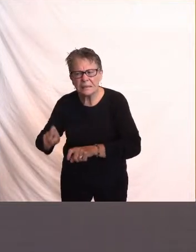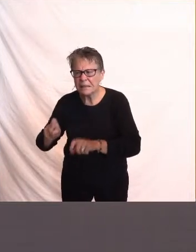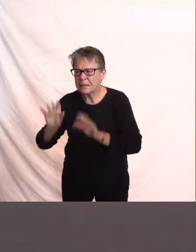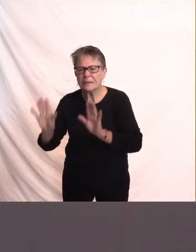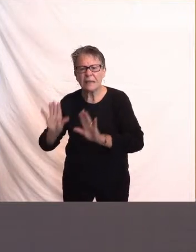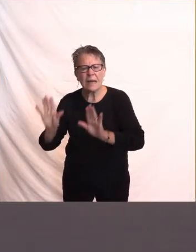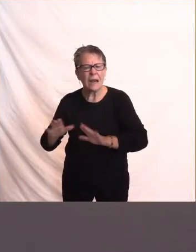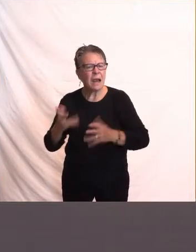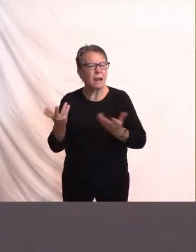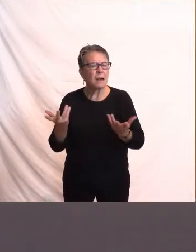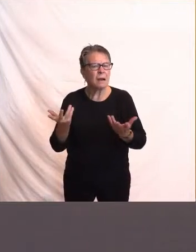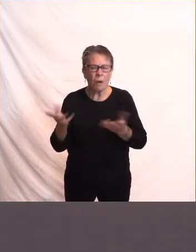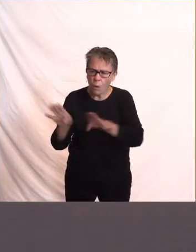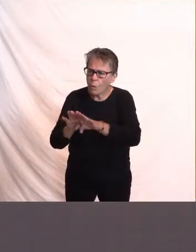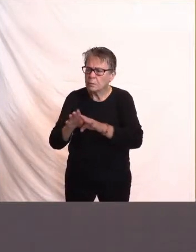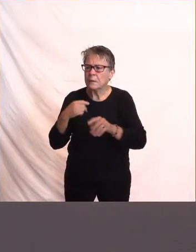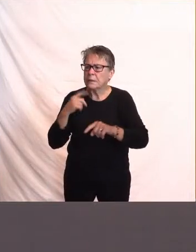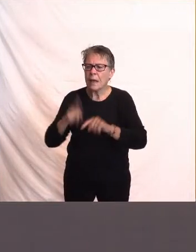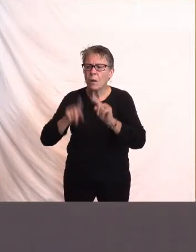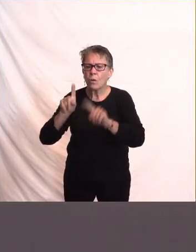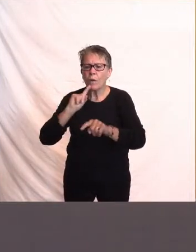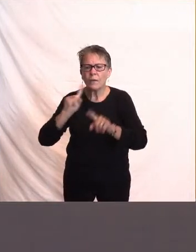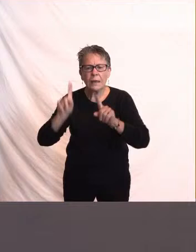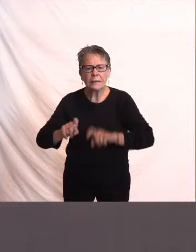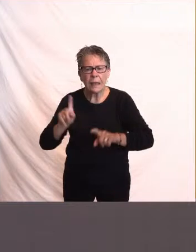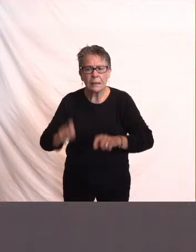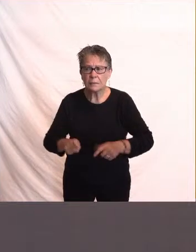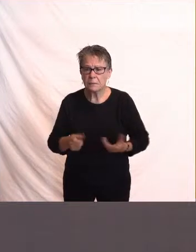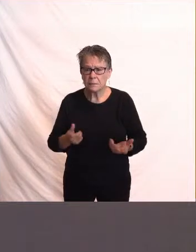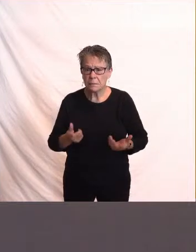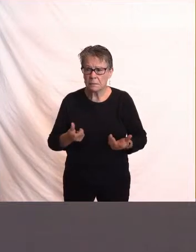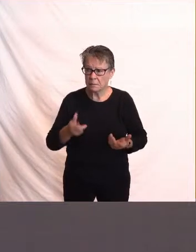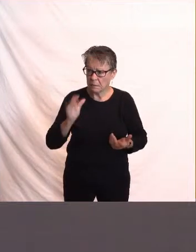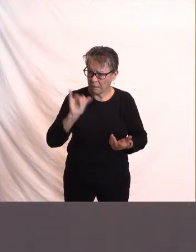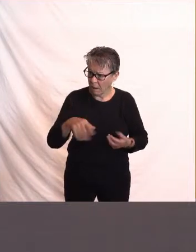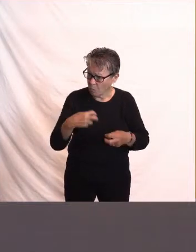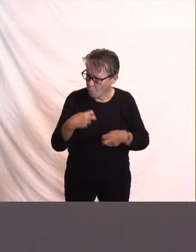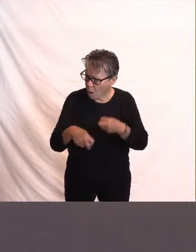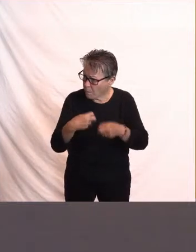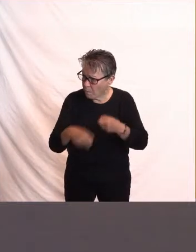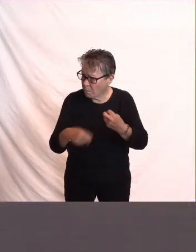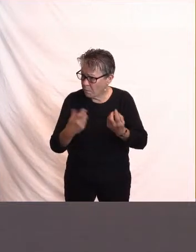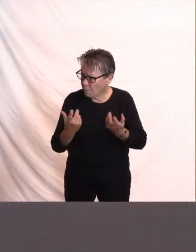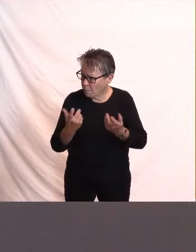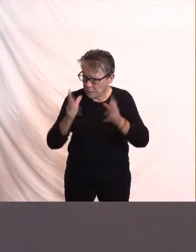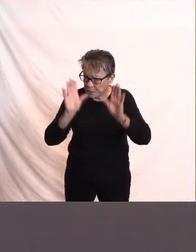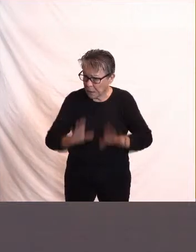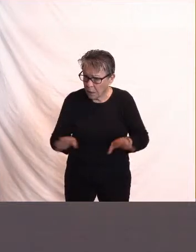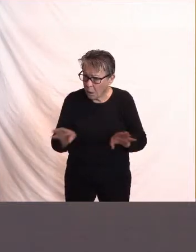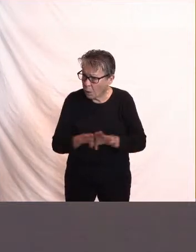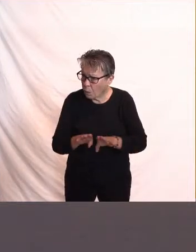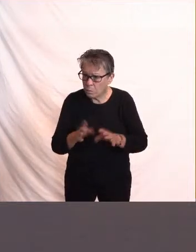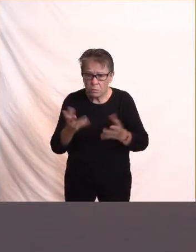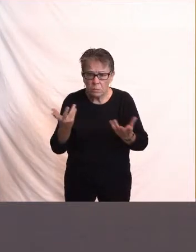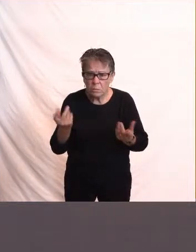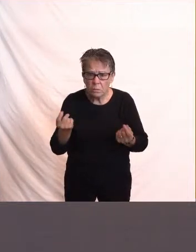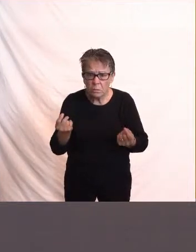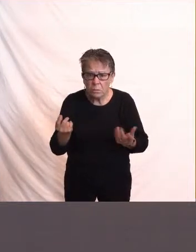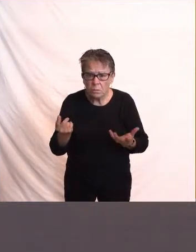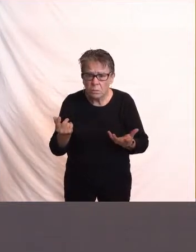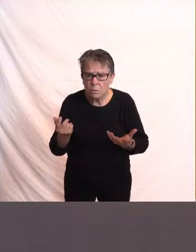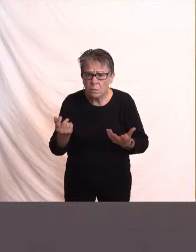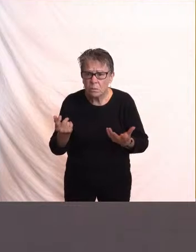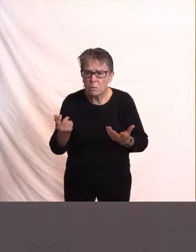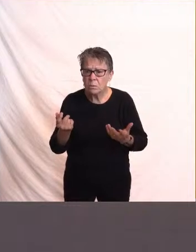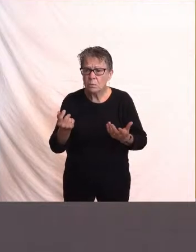So is this a problem? I don't know if this is the lay of the land in the whole state, but if you can't get a COVID test